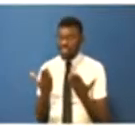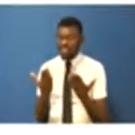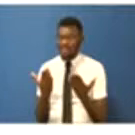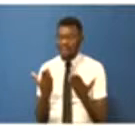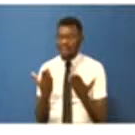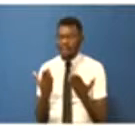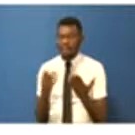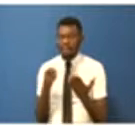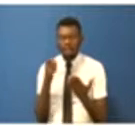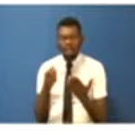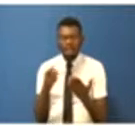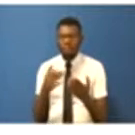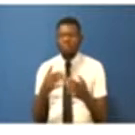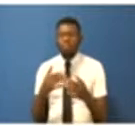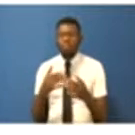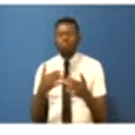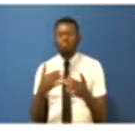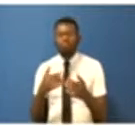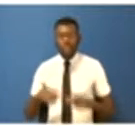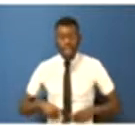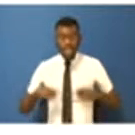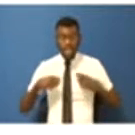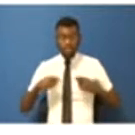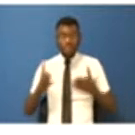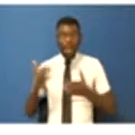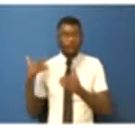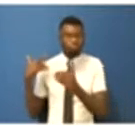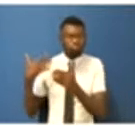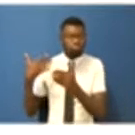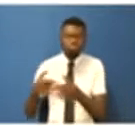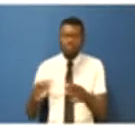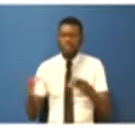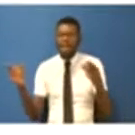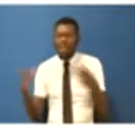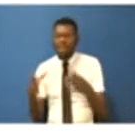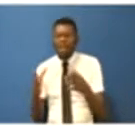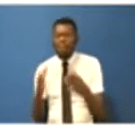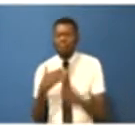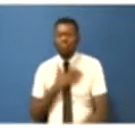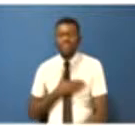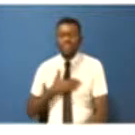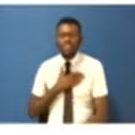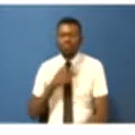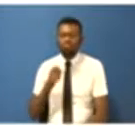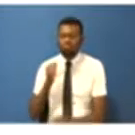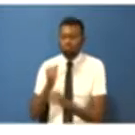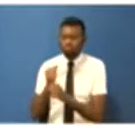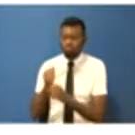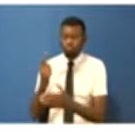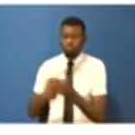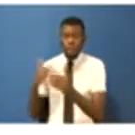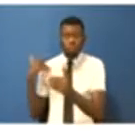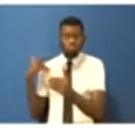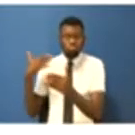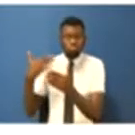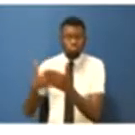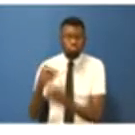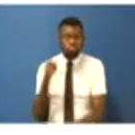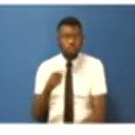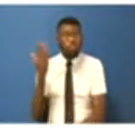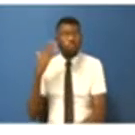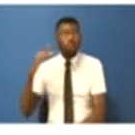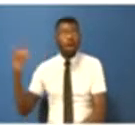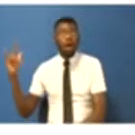that you play in this city you've lived in this city to seek a clarification looking at what you've done and who you are you left the